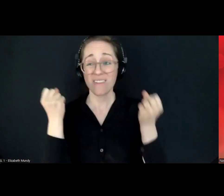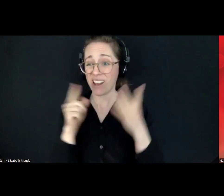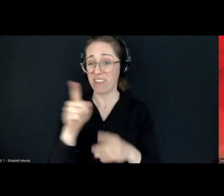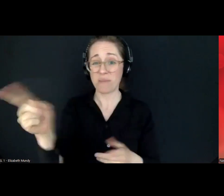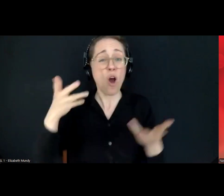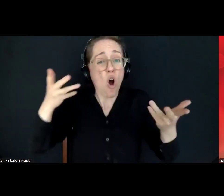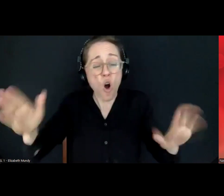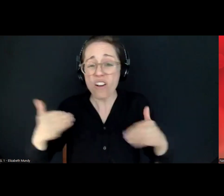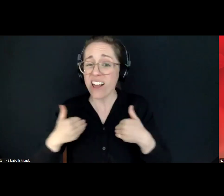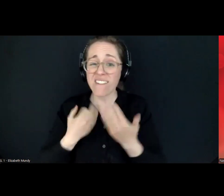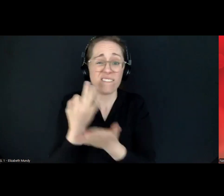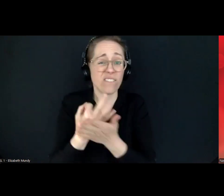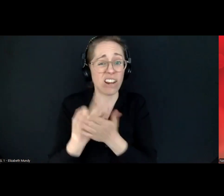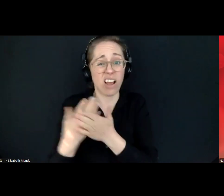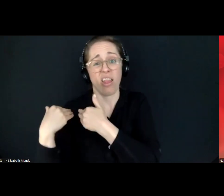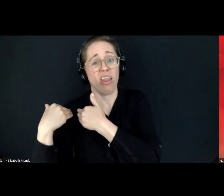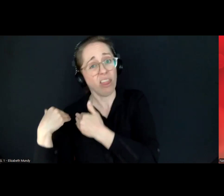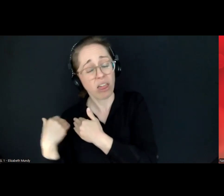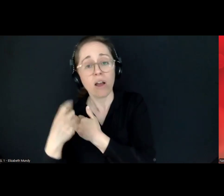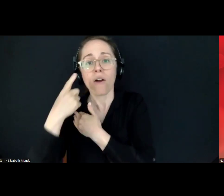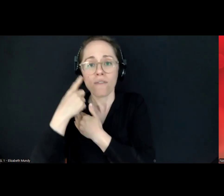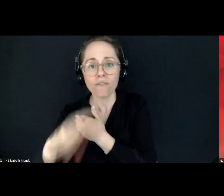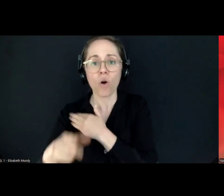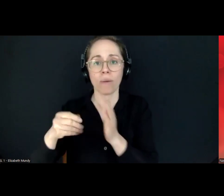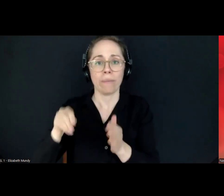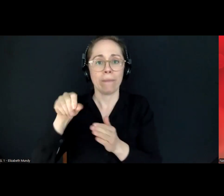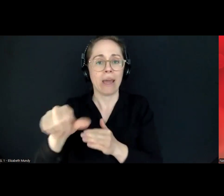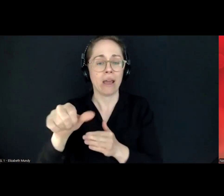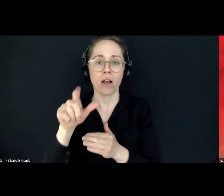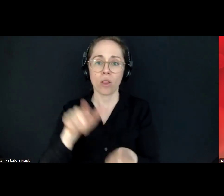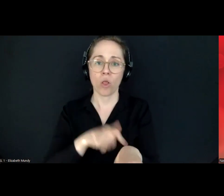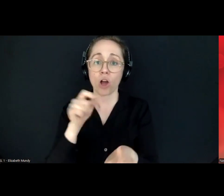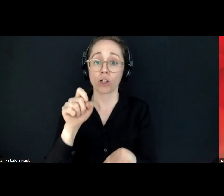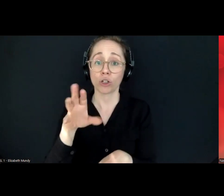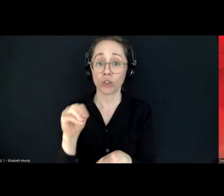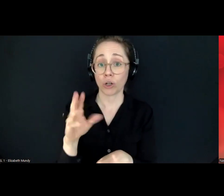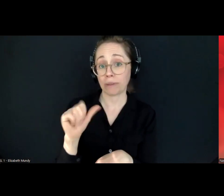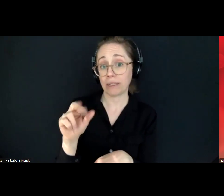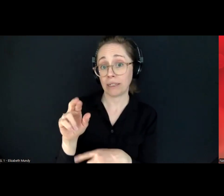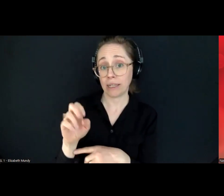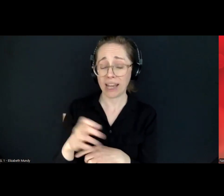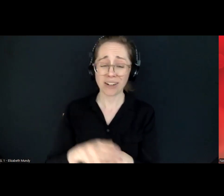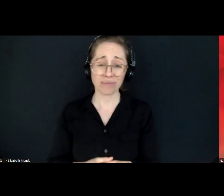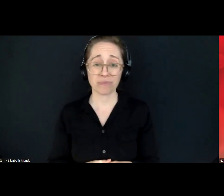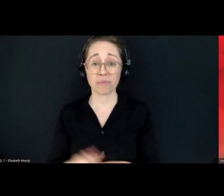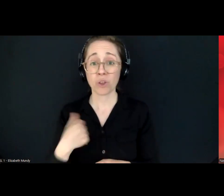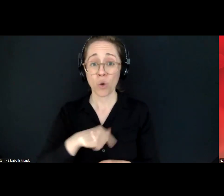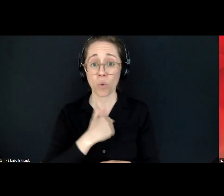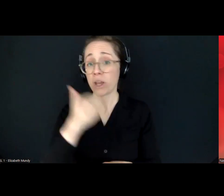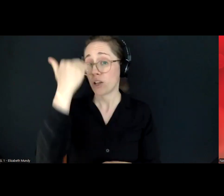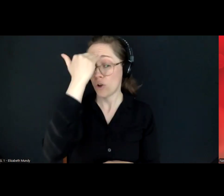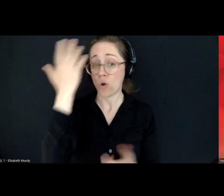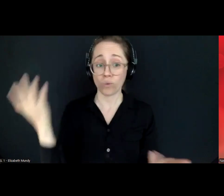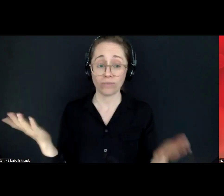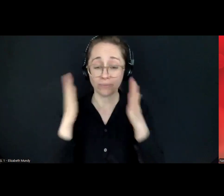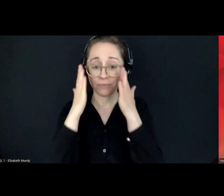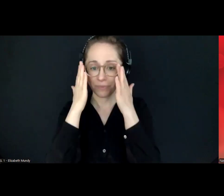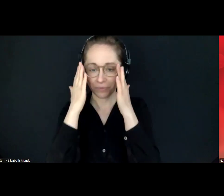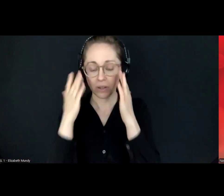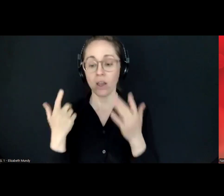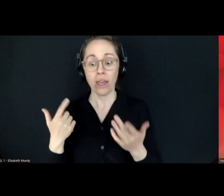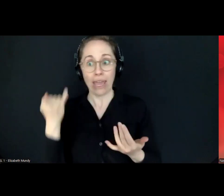the cost of long-term care. And those who are not now, we all know, can expect to at some point in